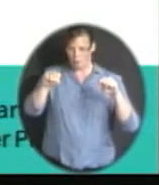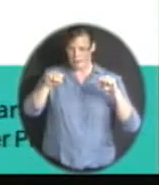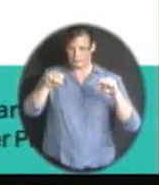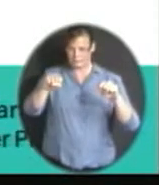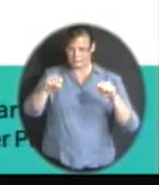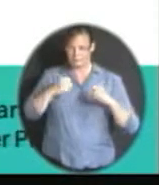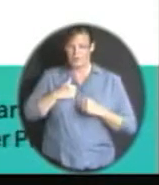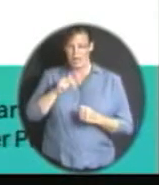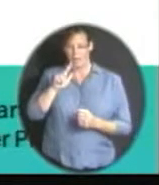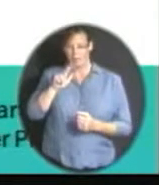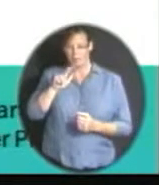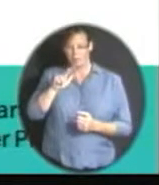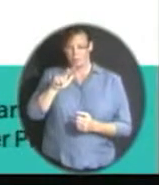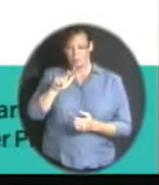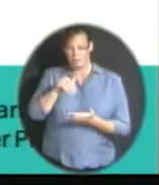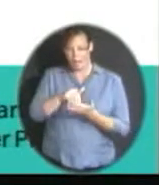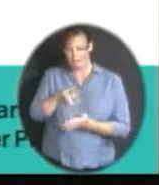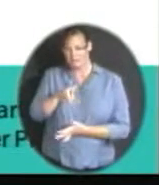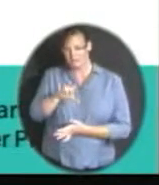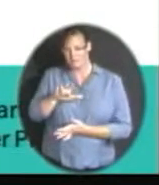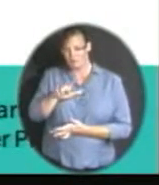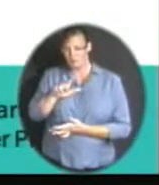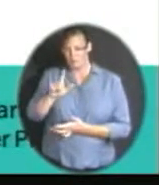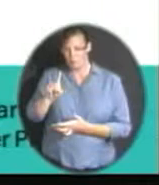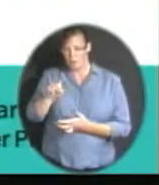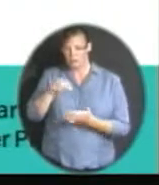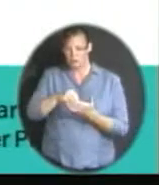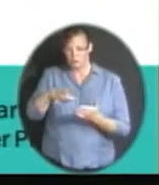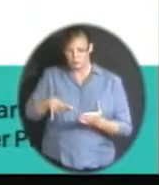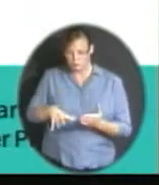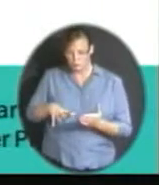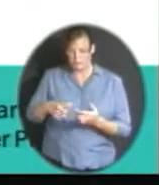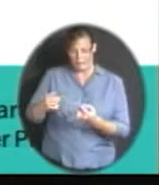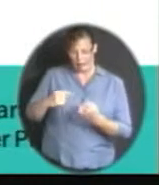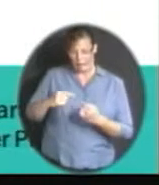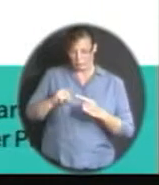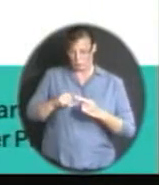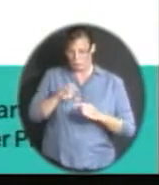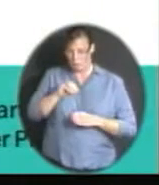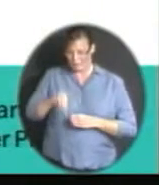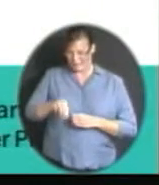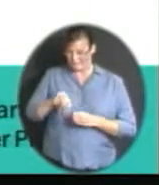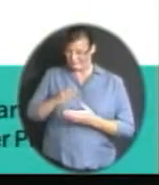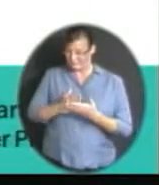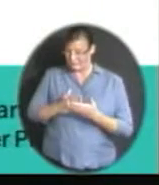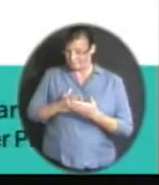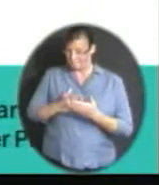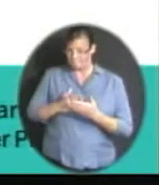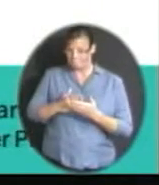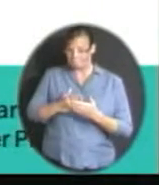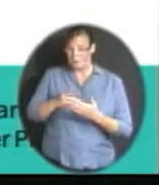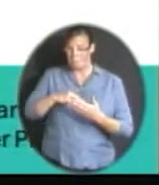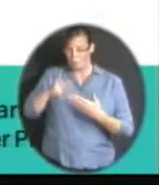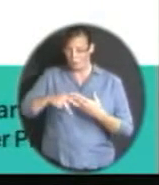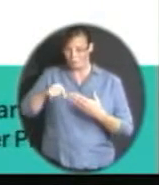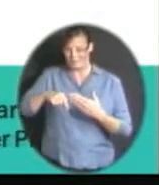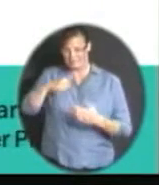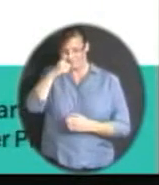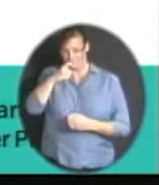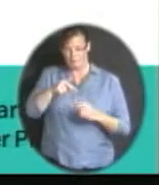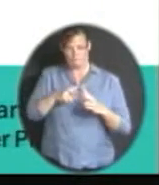had 3,731 students participate in some manner in an Olathe program this summer, which we're very proud of